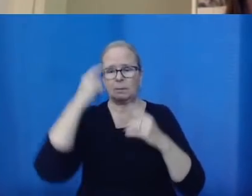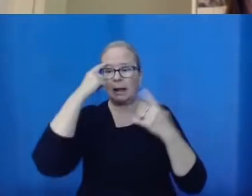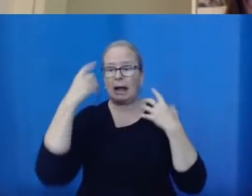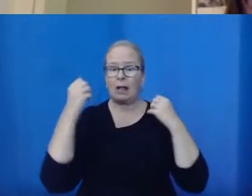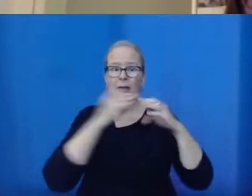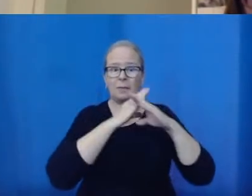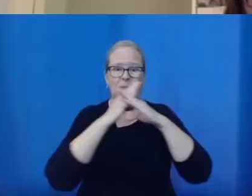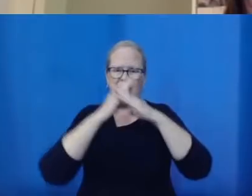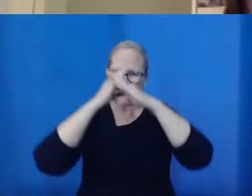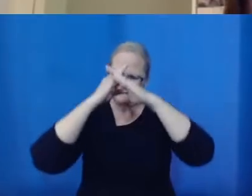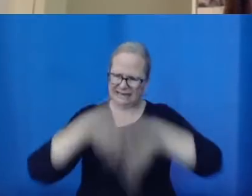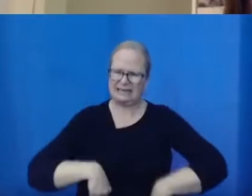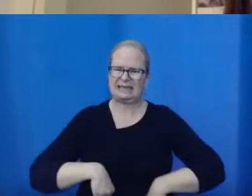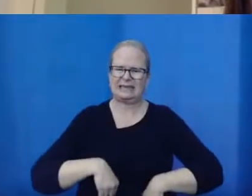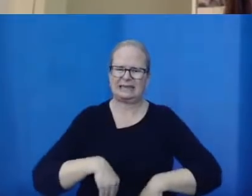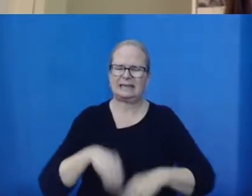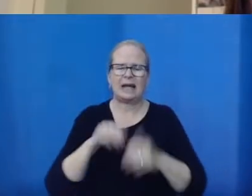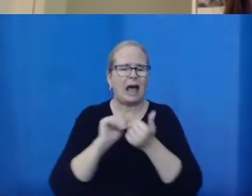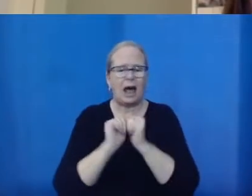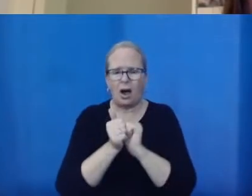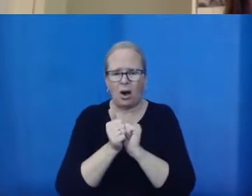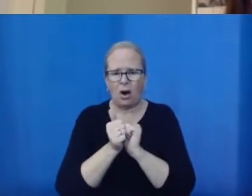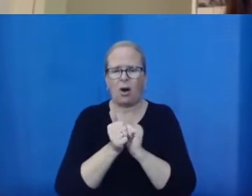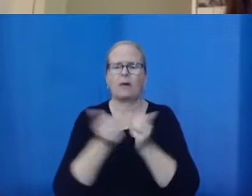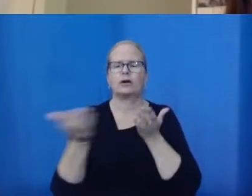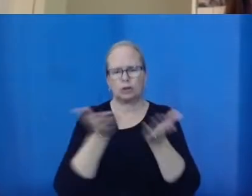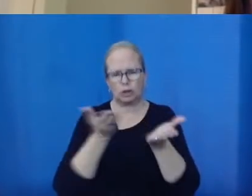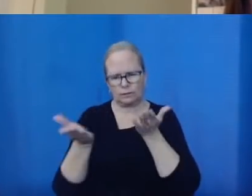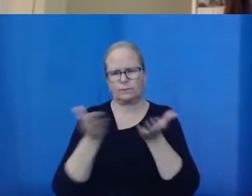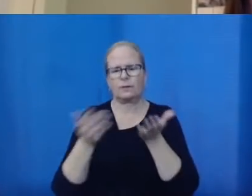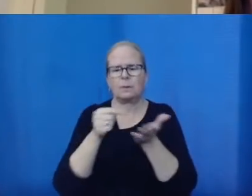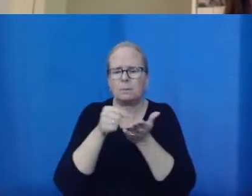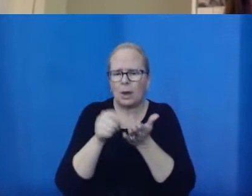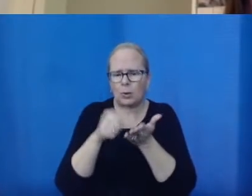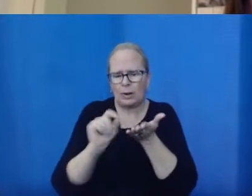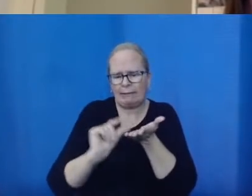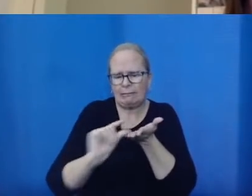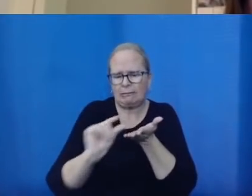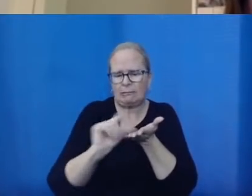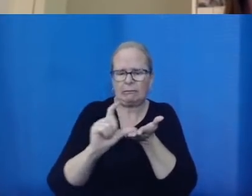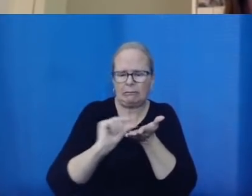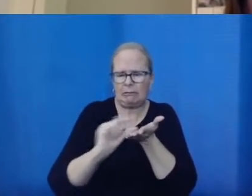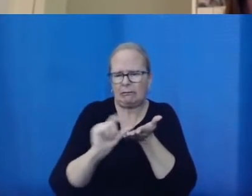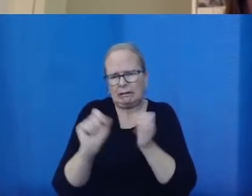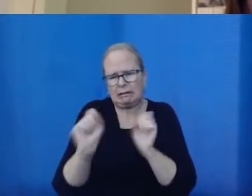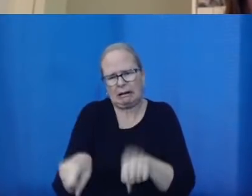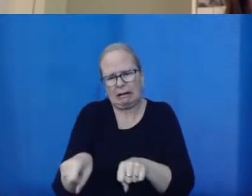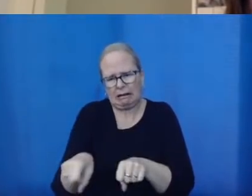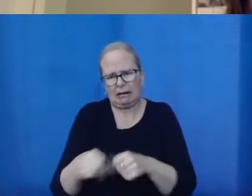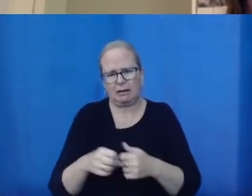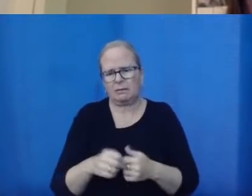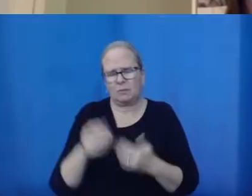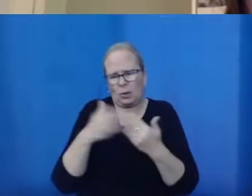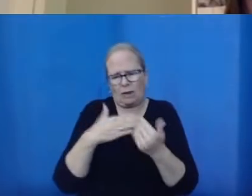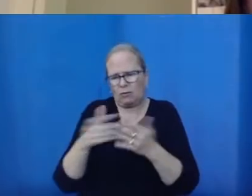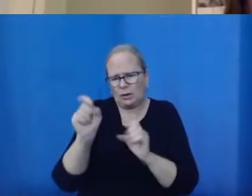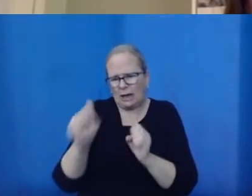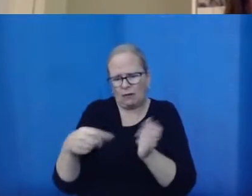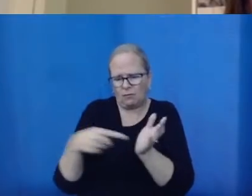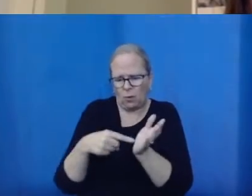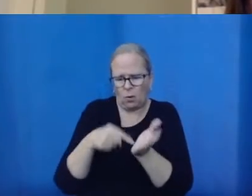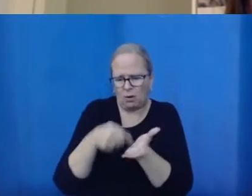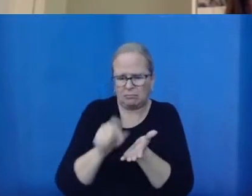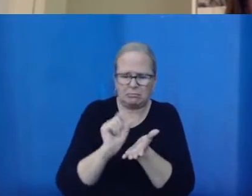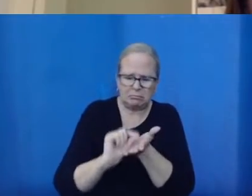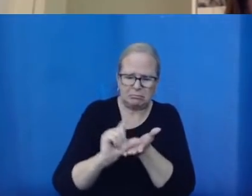basis, as well as in the format that clients are most comfortable with or most need, whether that